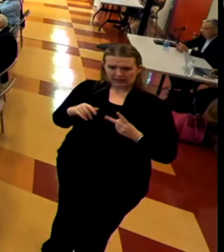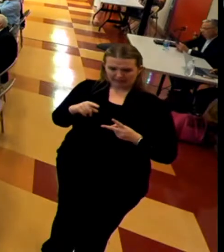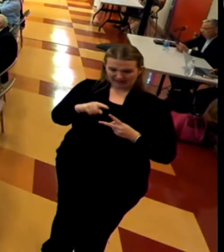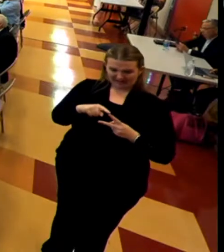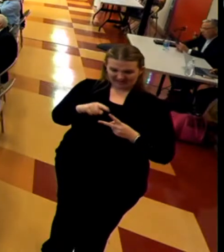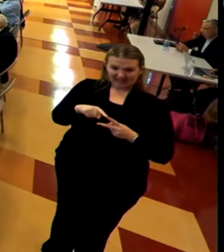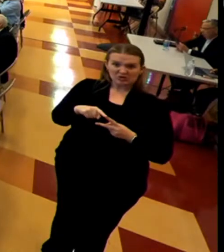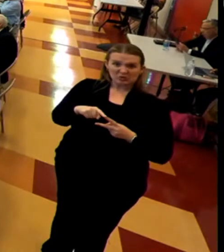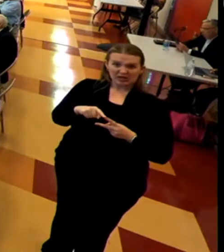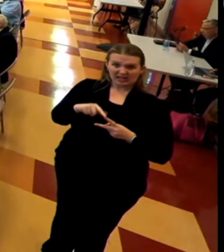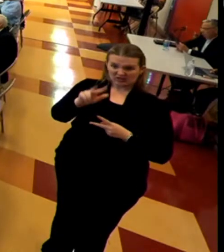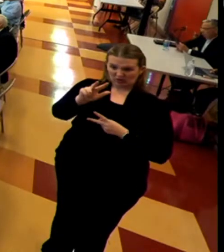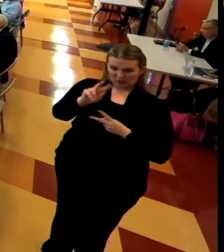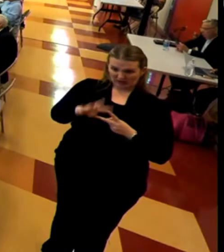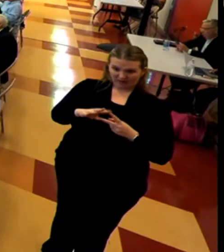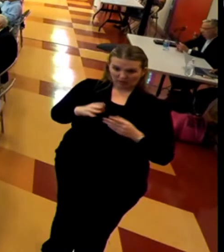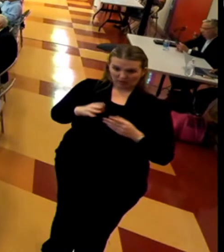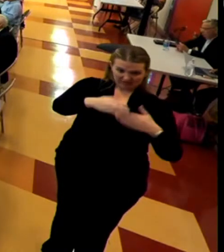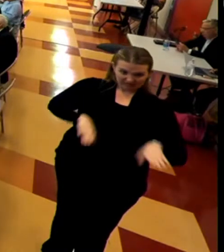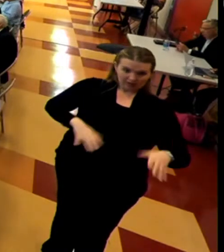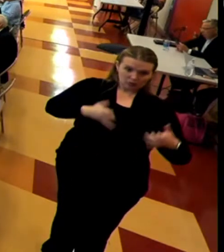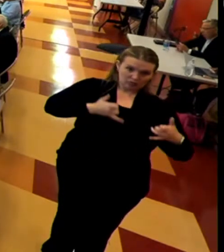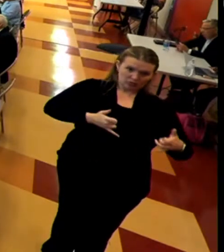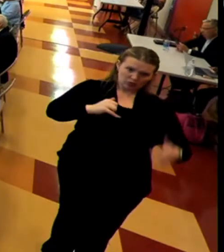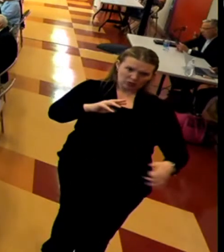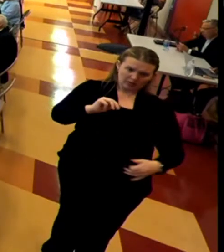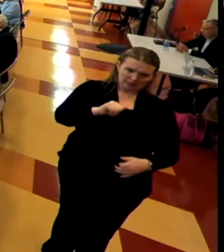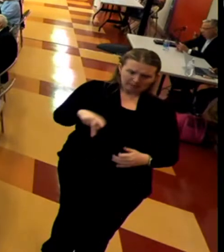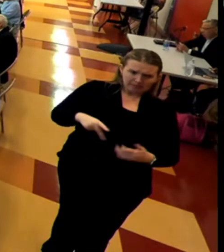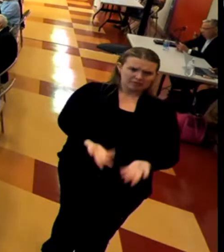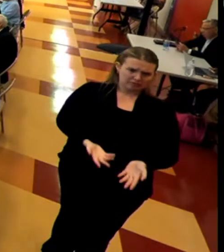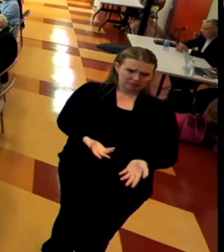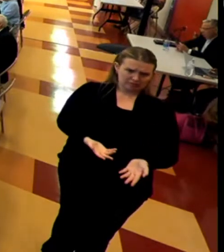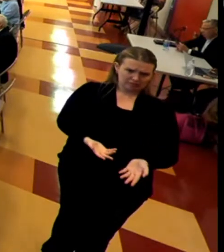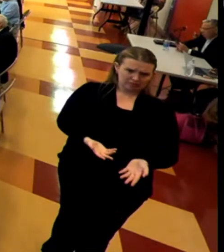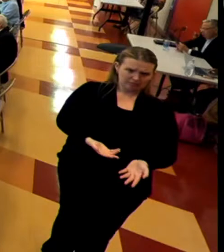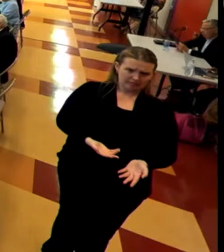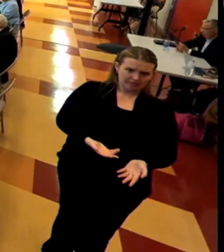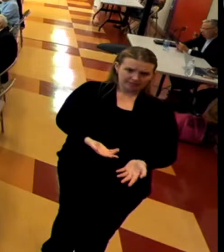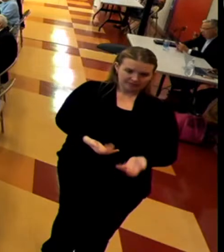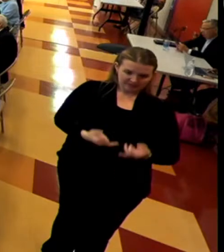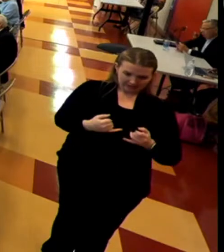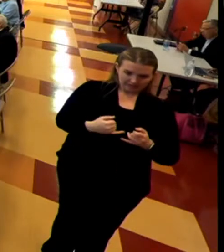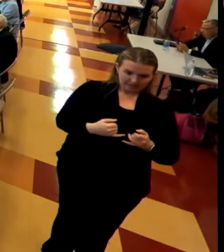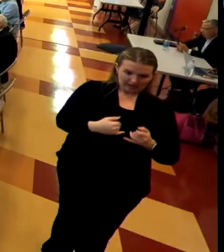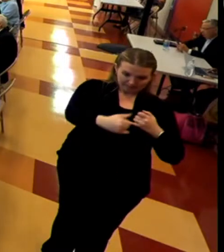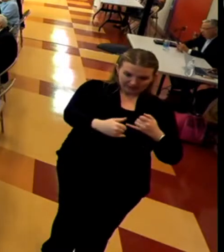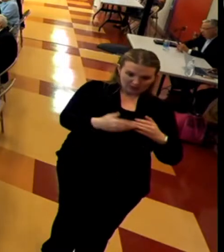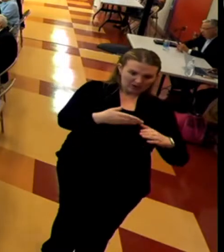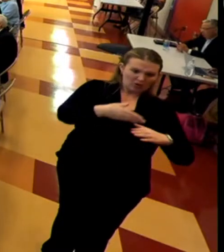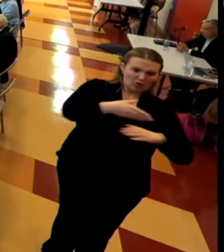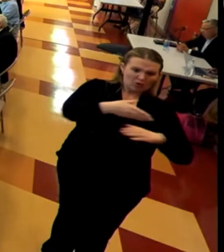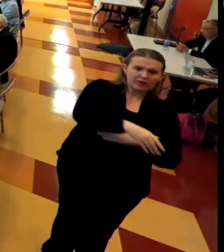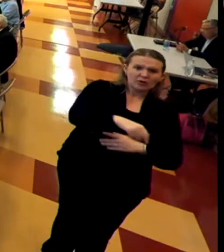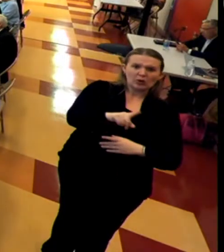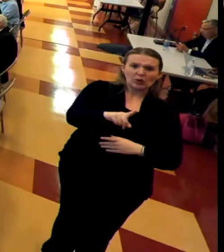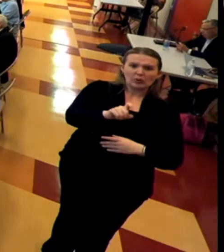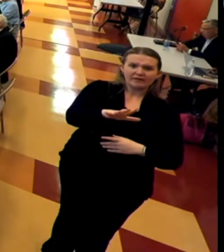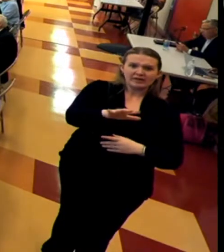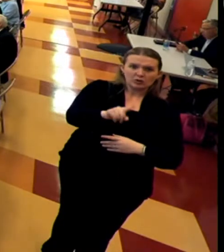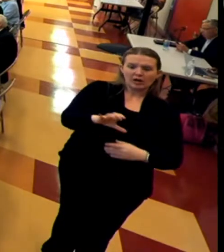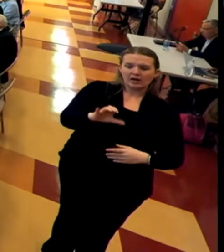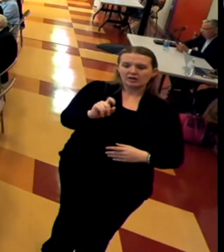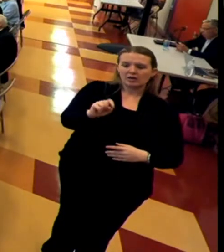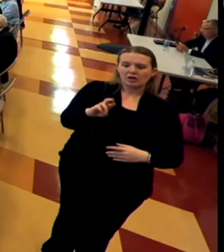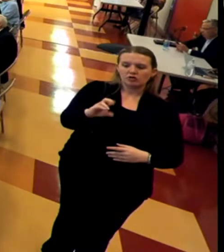way broken up by this current version of the map. Since that boundary goes past 151 with the Castro Rail US